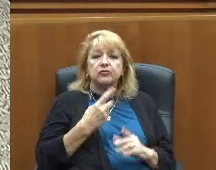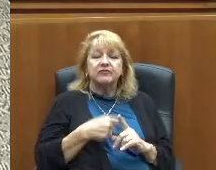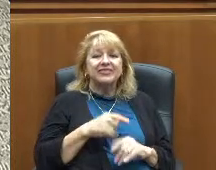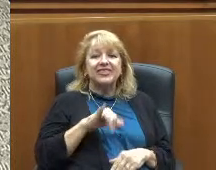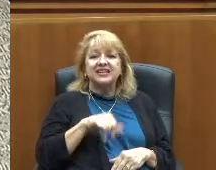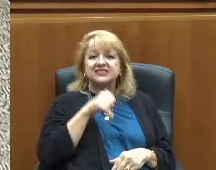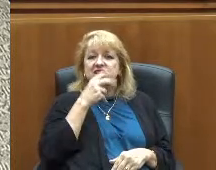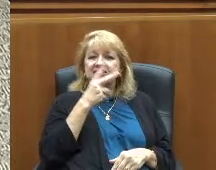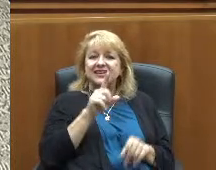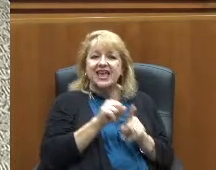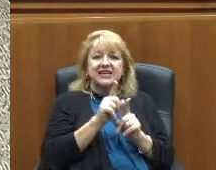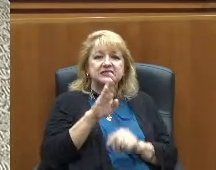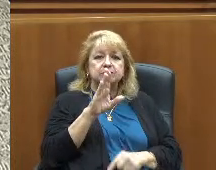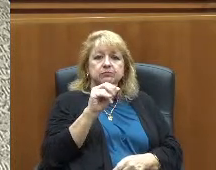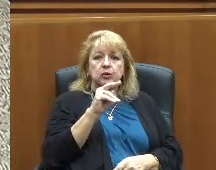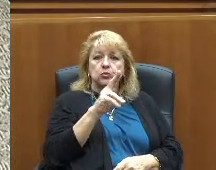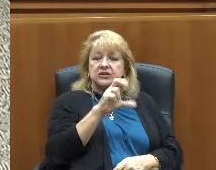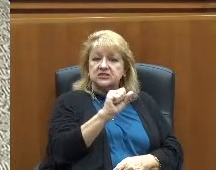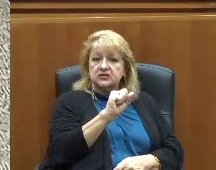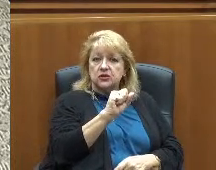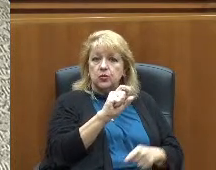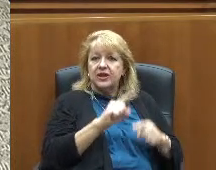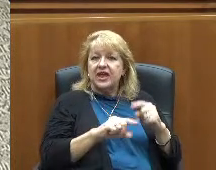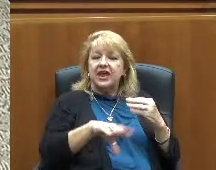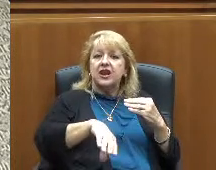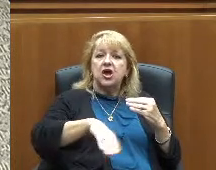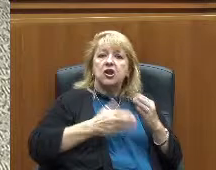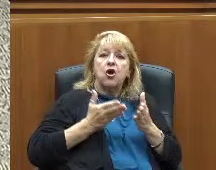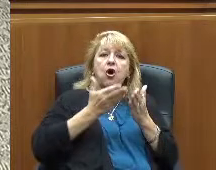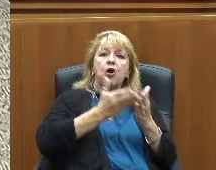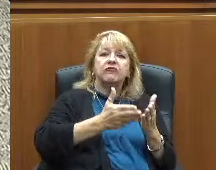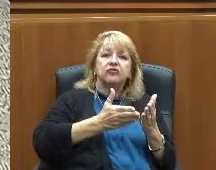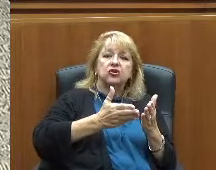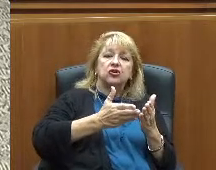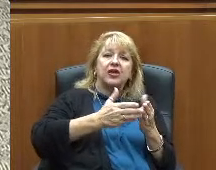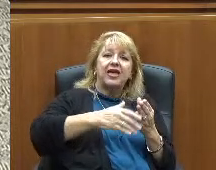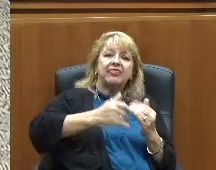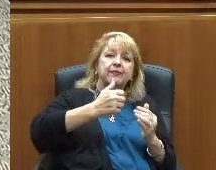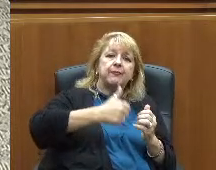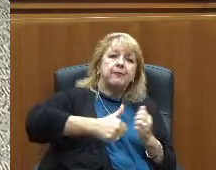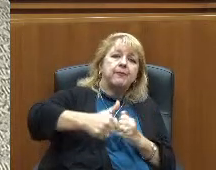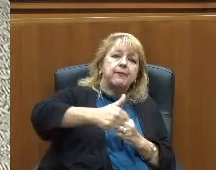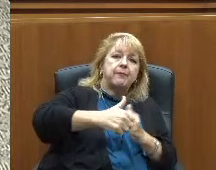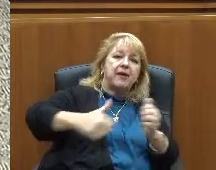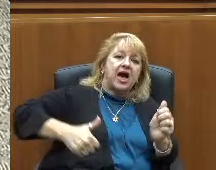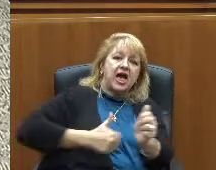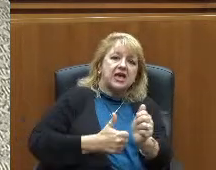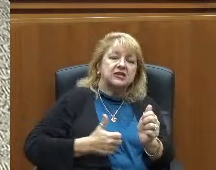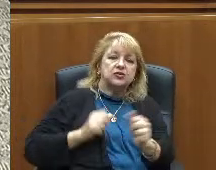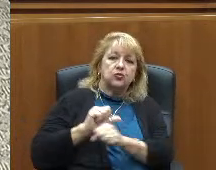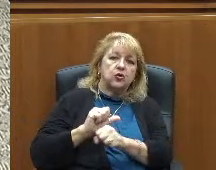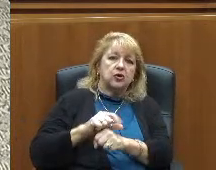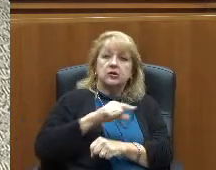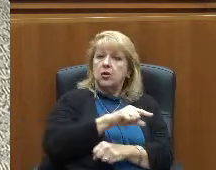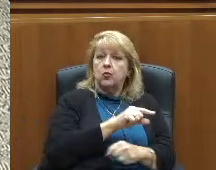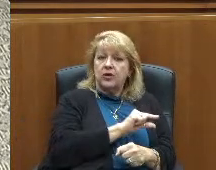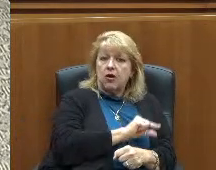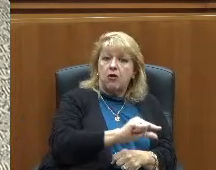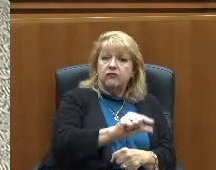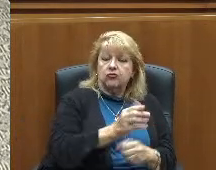bonus, so we cannot offer it on the back side of the work. It has to be on the front to meet